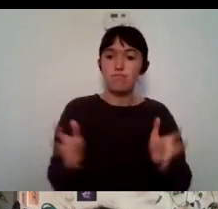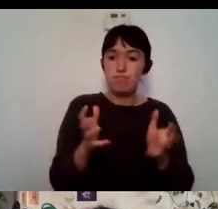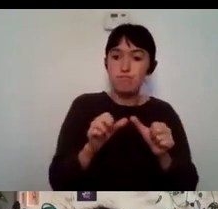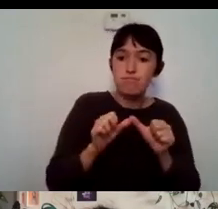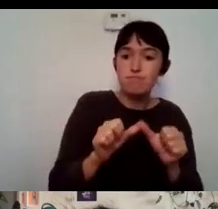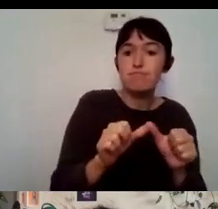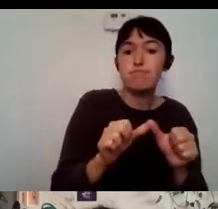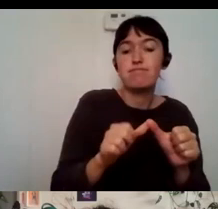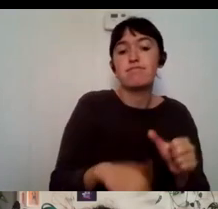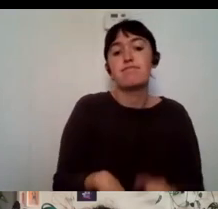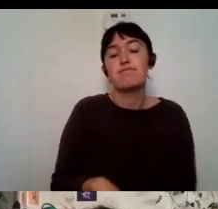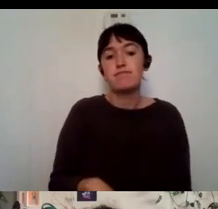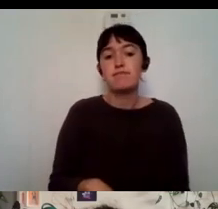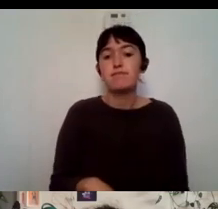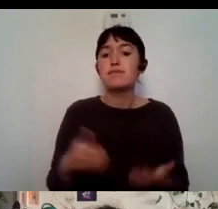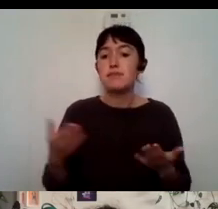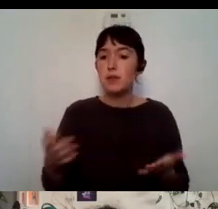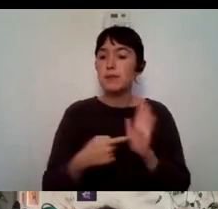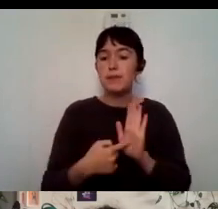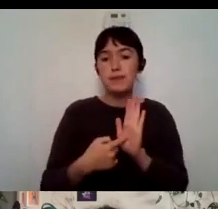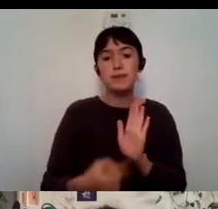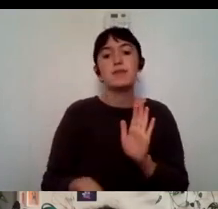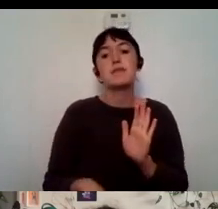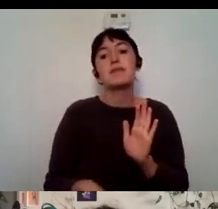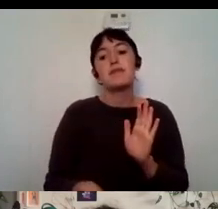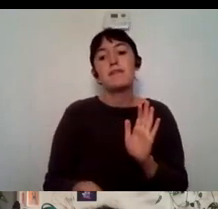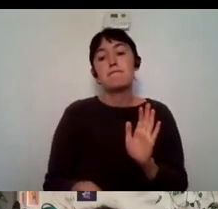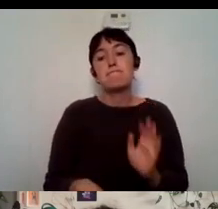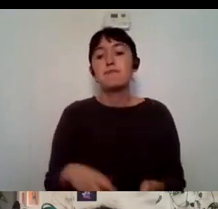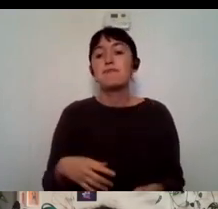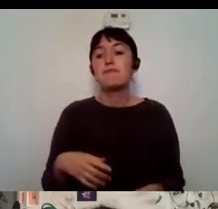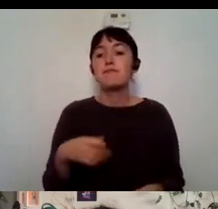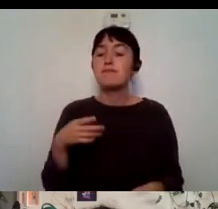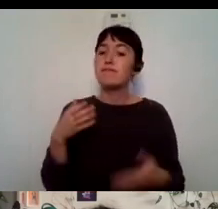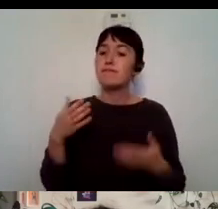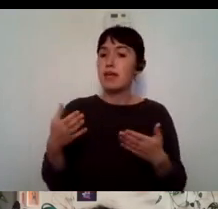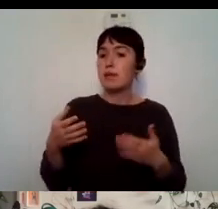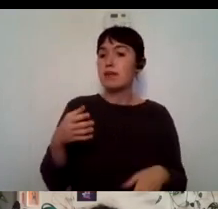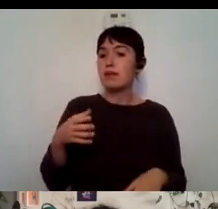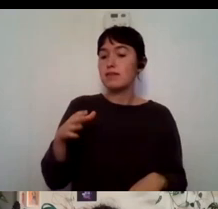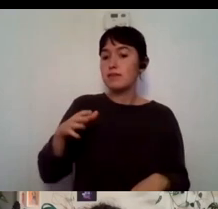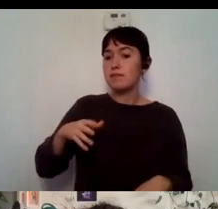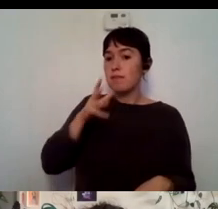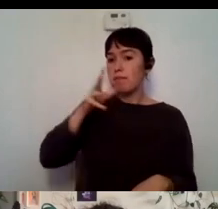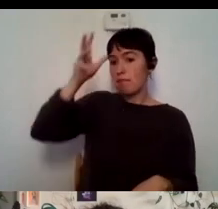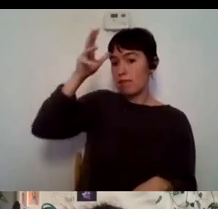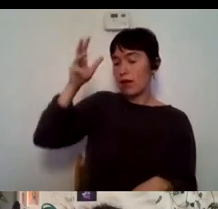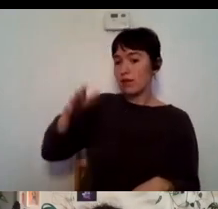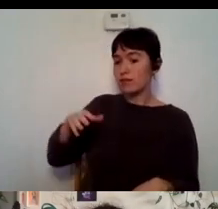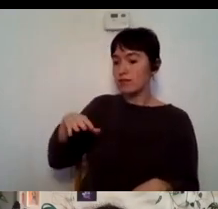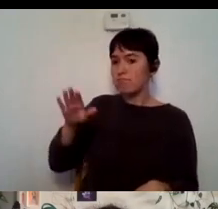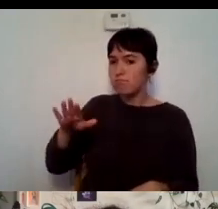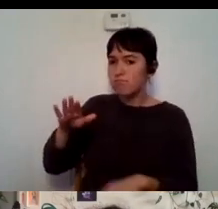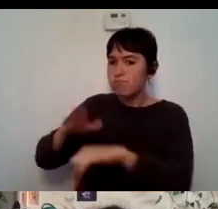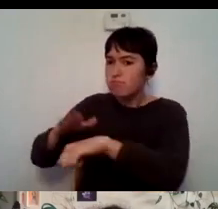of this. So let's say, for example, that you might have been trained to stop picking your nose and eating it. All right. That's